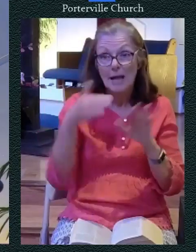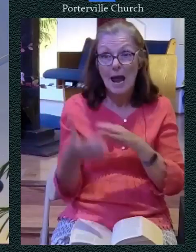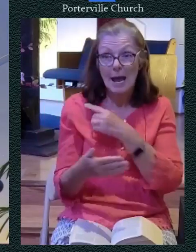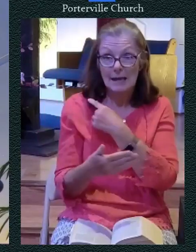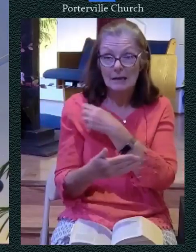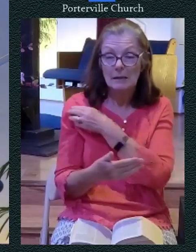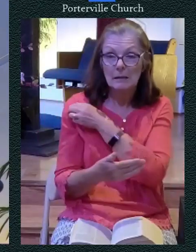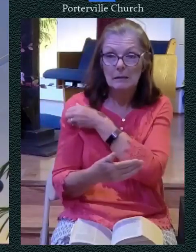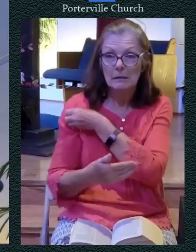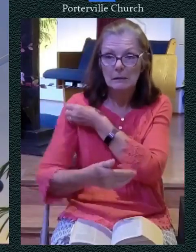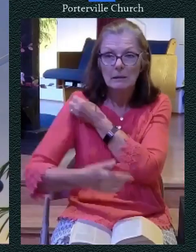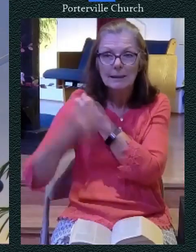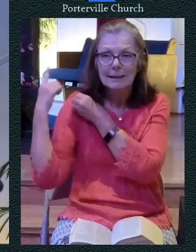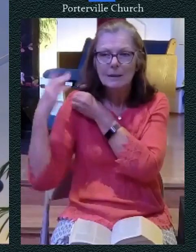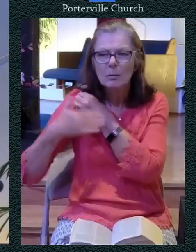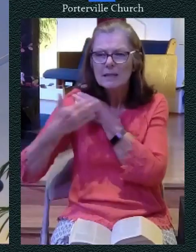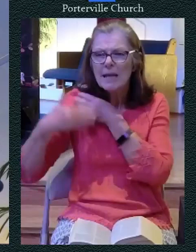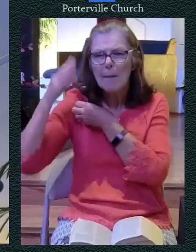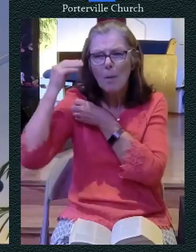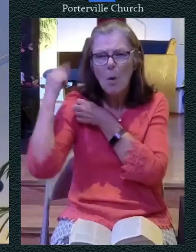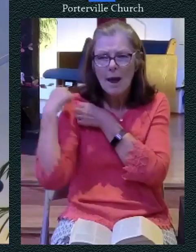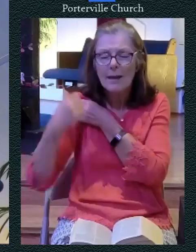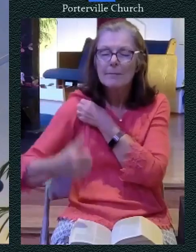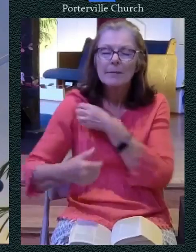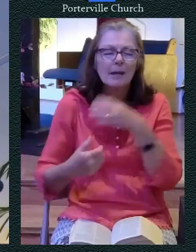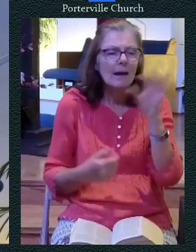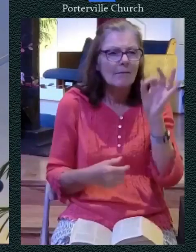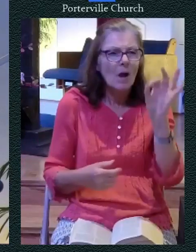It was a Friday afternoon,